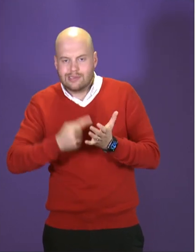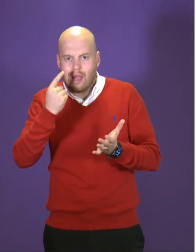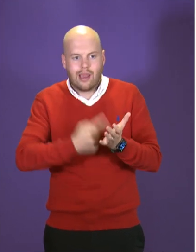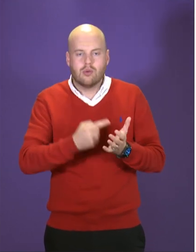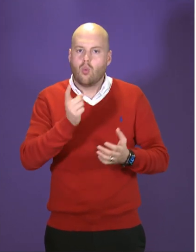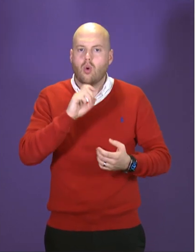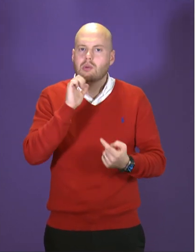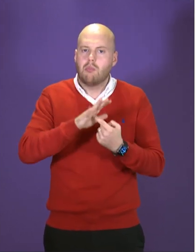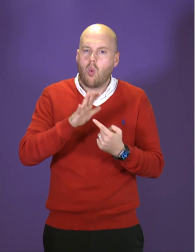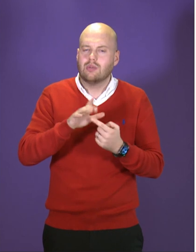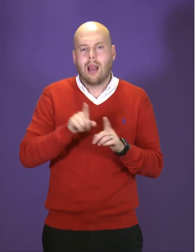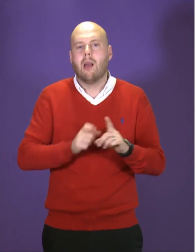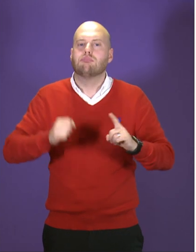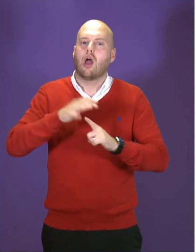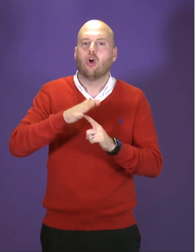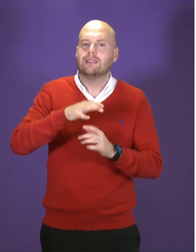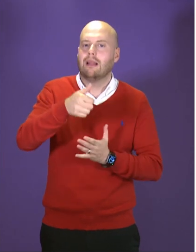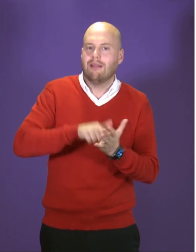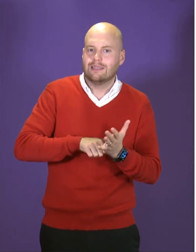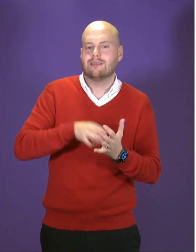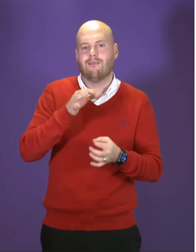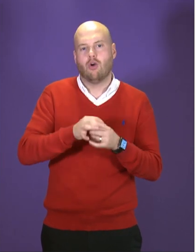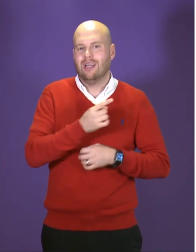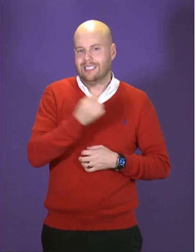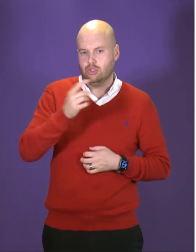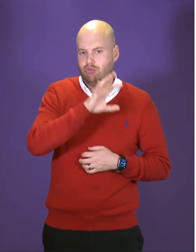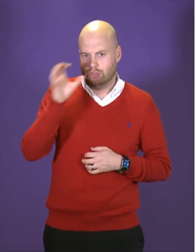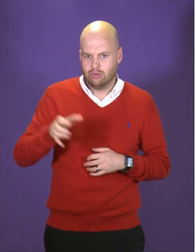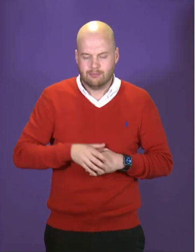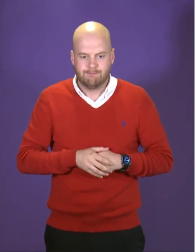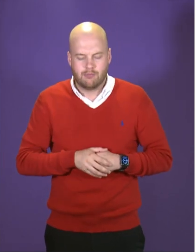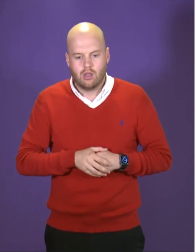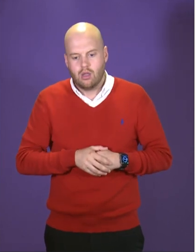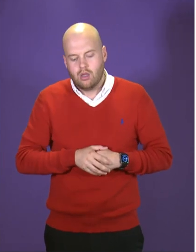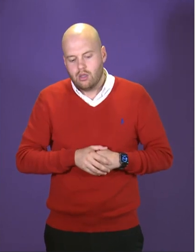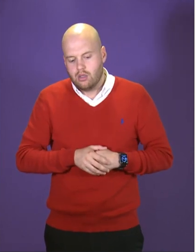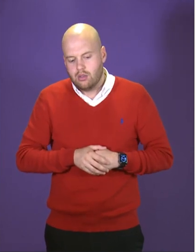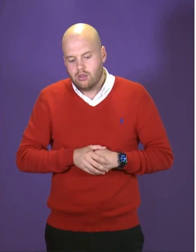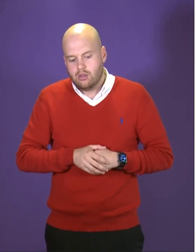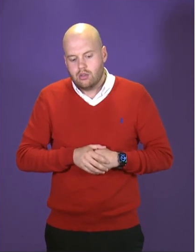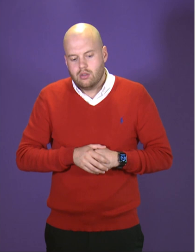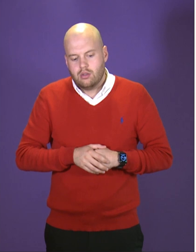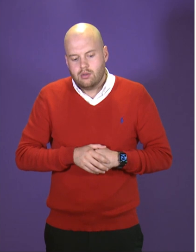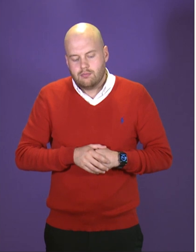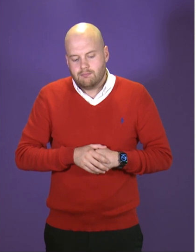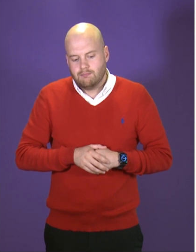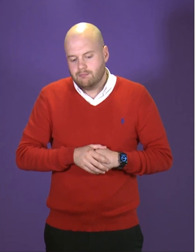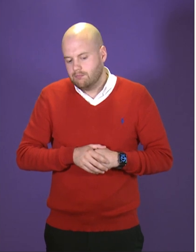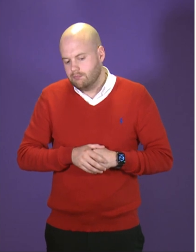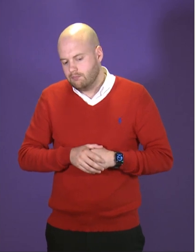region or for this particular municipality. And of course, in double the allocation